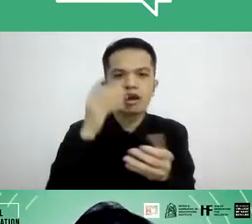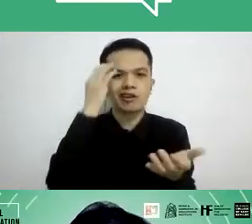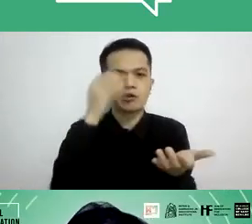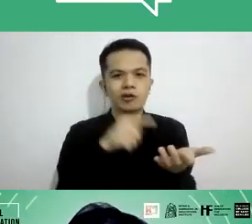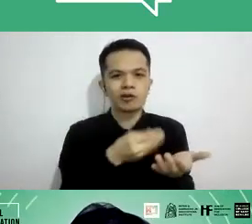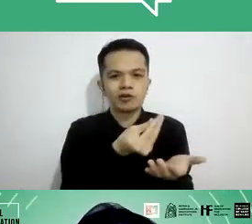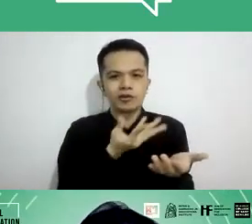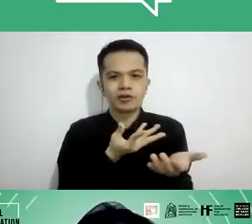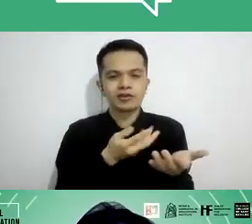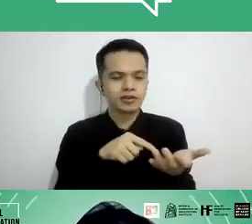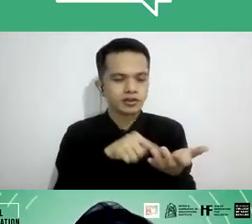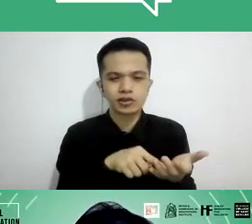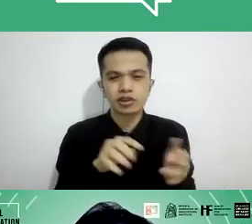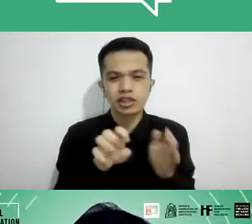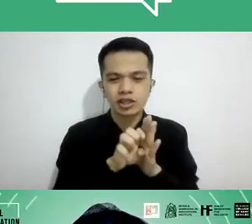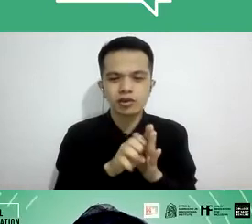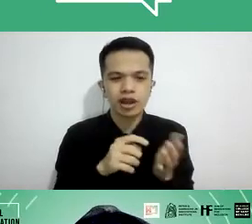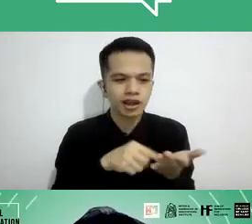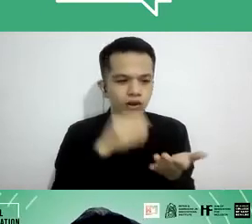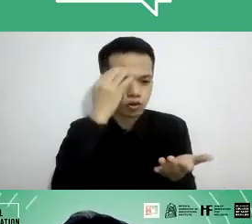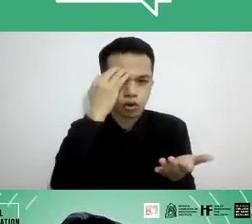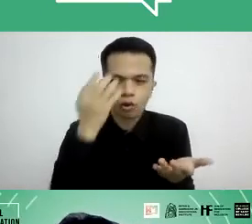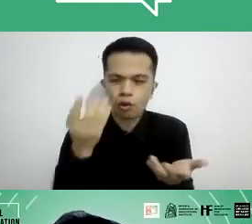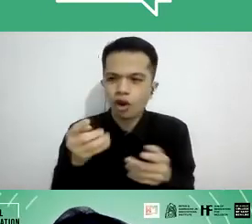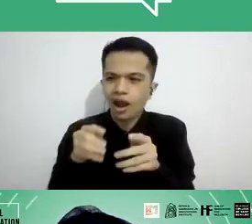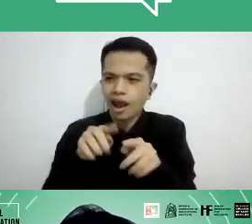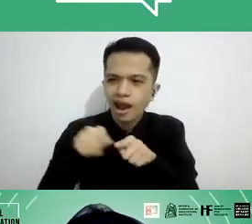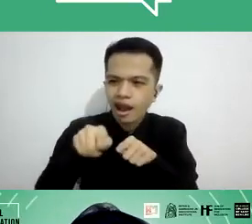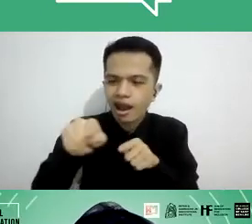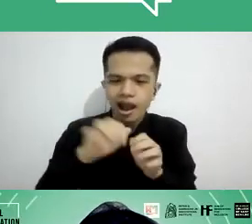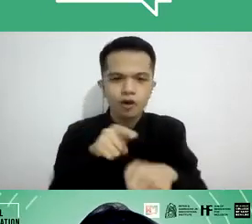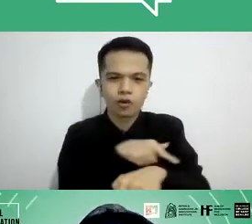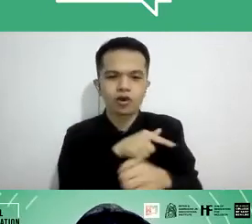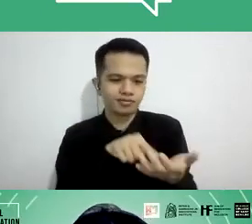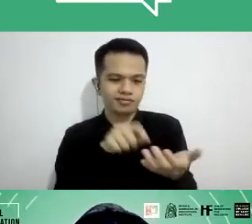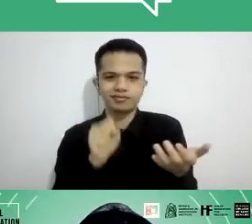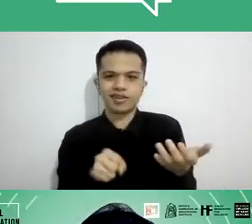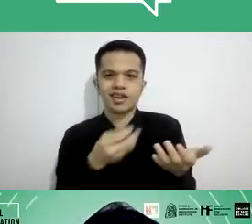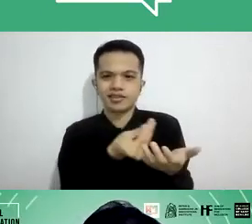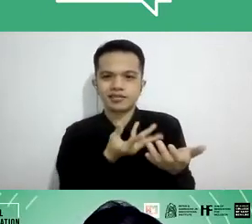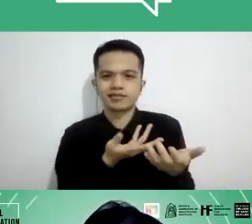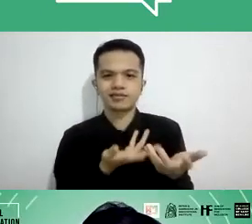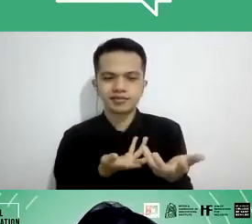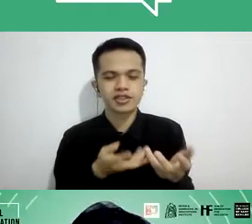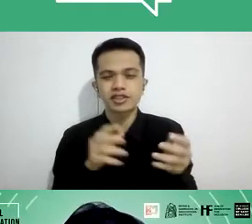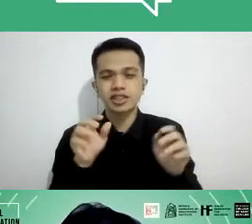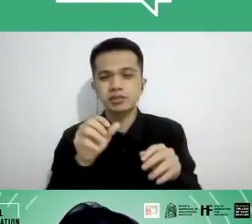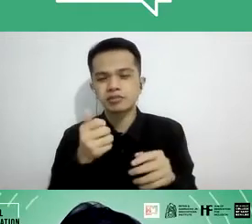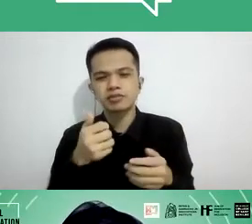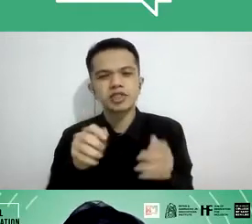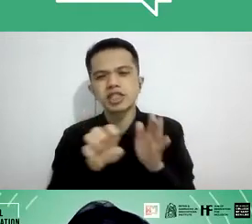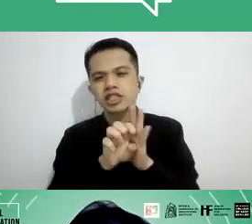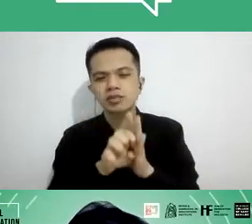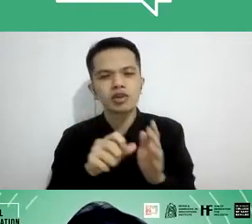it takes at each station, and you can give you an idea. There are cities now that are mobile centric. I think almost everywhere in the city, you have access